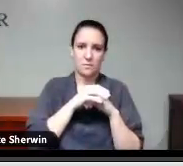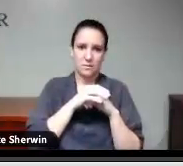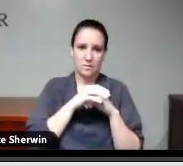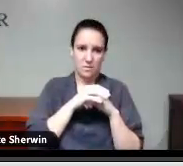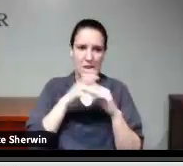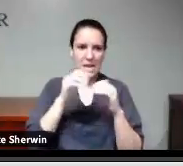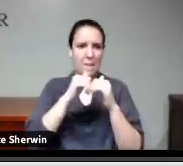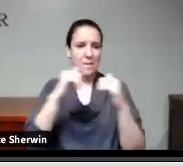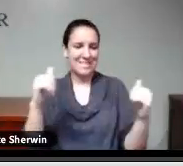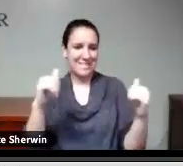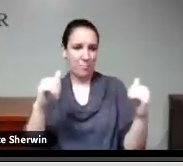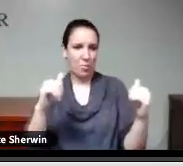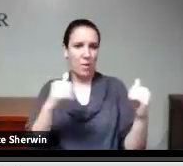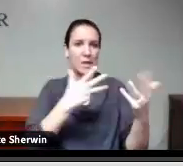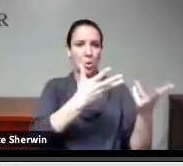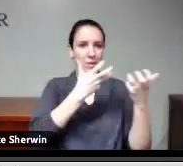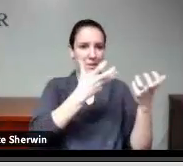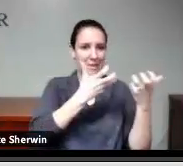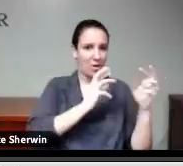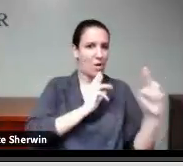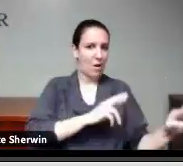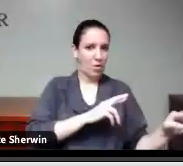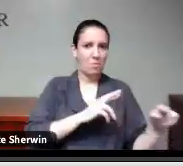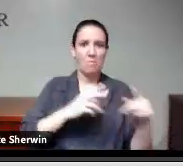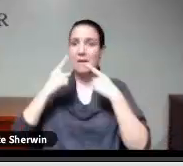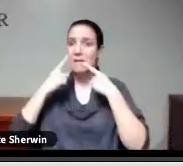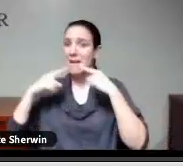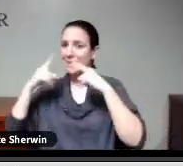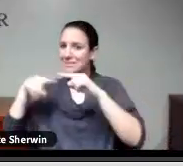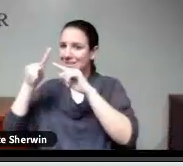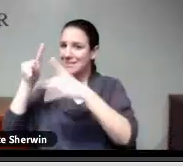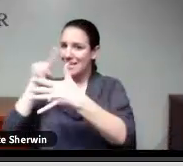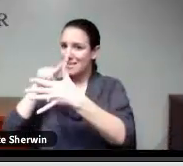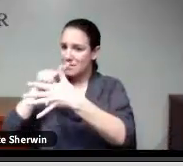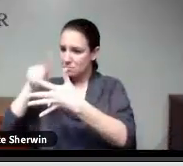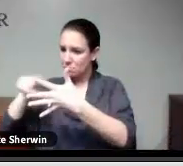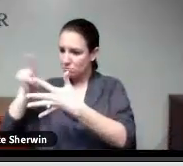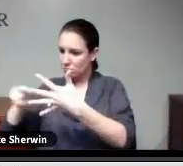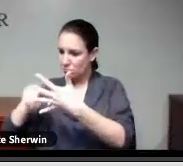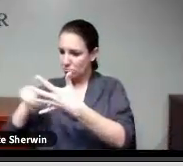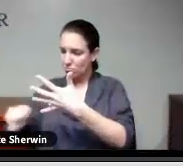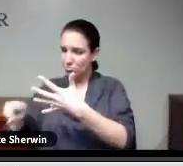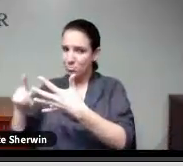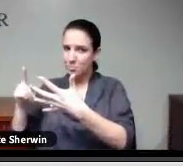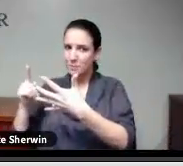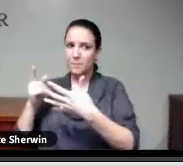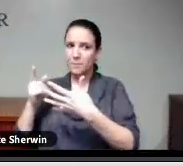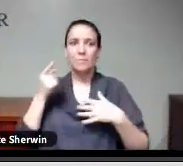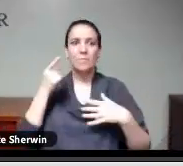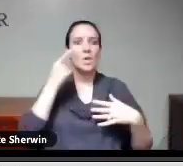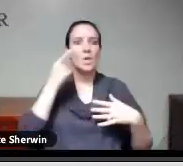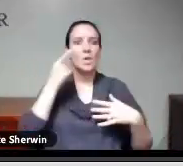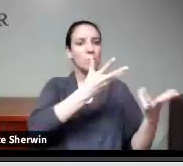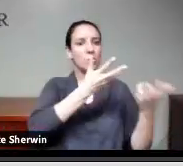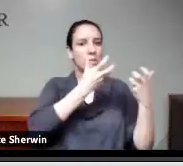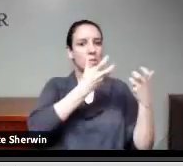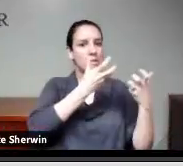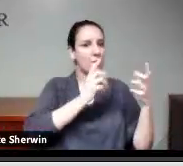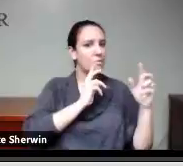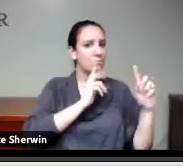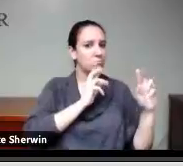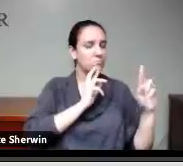understand that sometimes our desired outcomes are very qualitative, like enriching our understanding of a particular